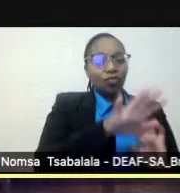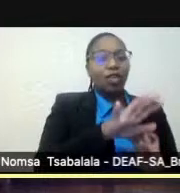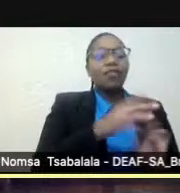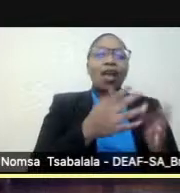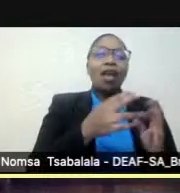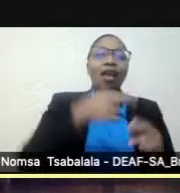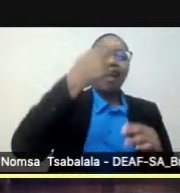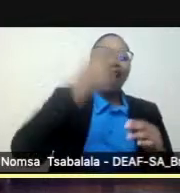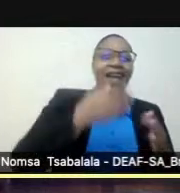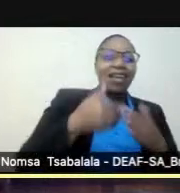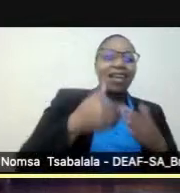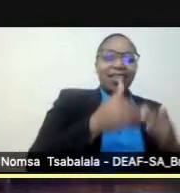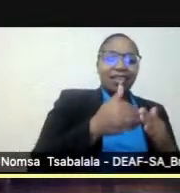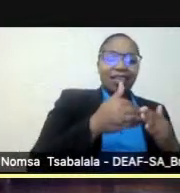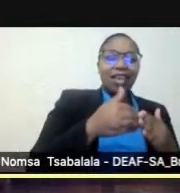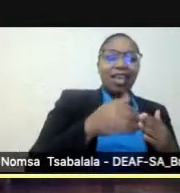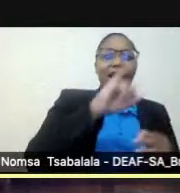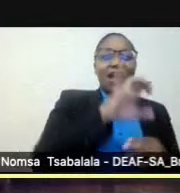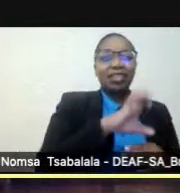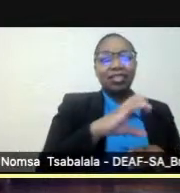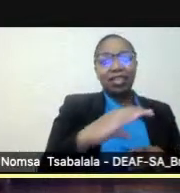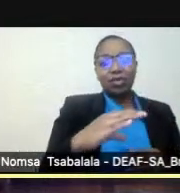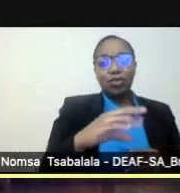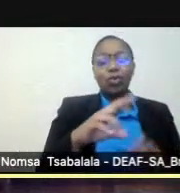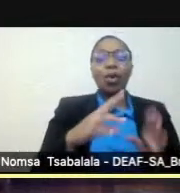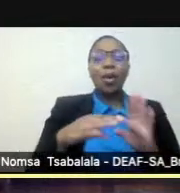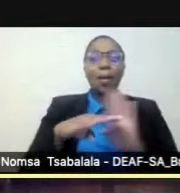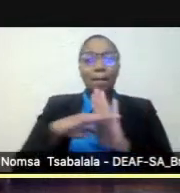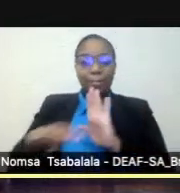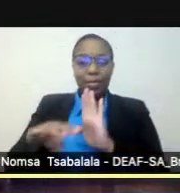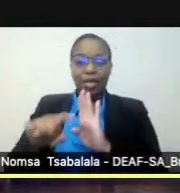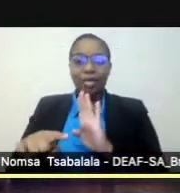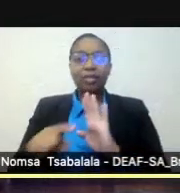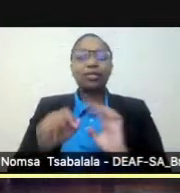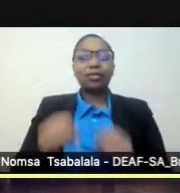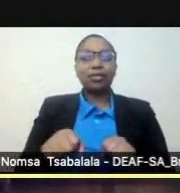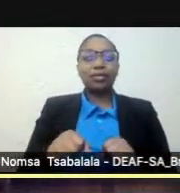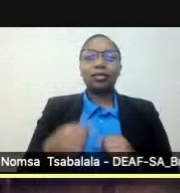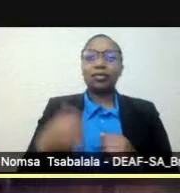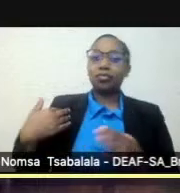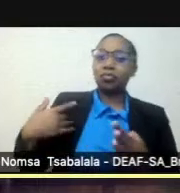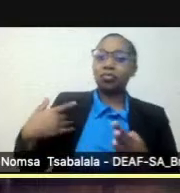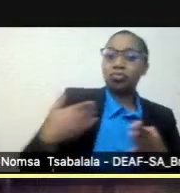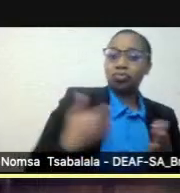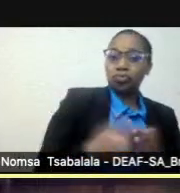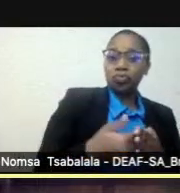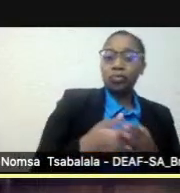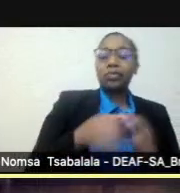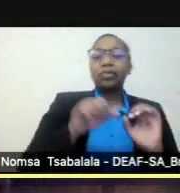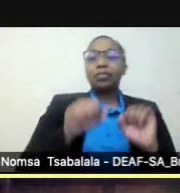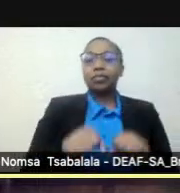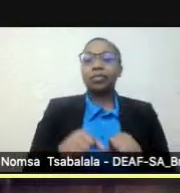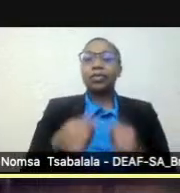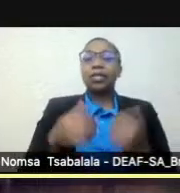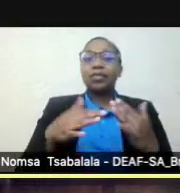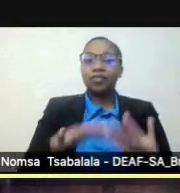beds being ICU beds. Our modelers have given us a recommendation